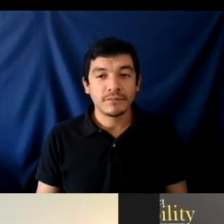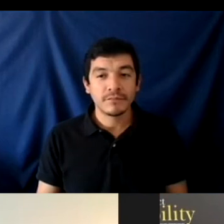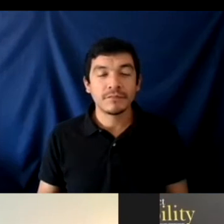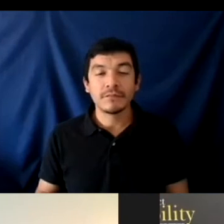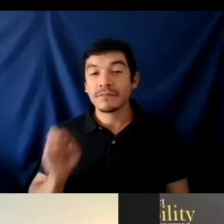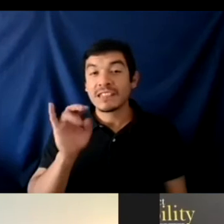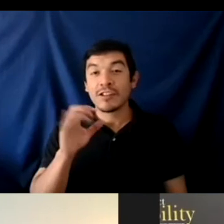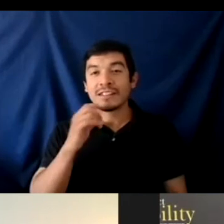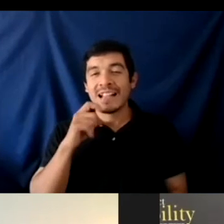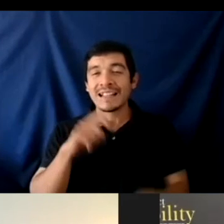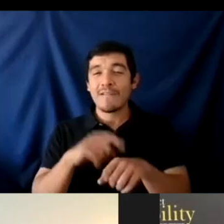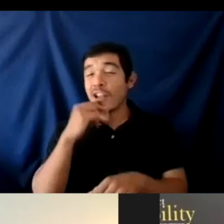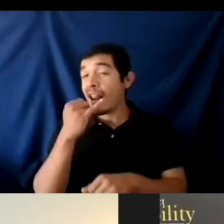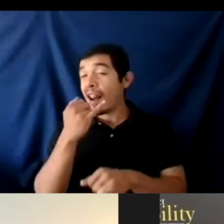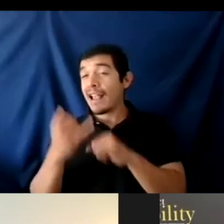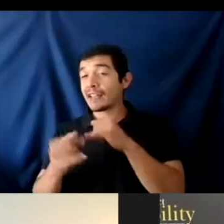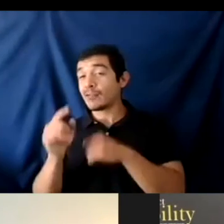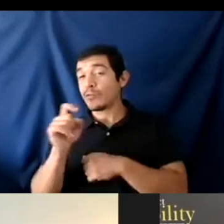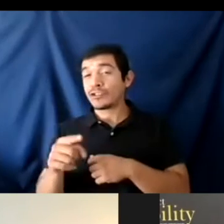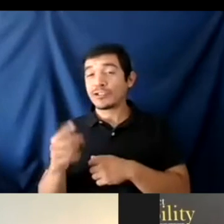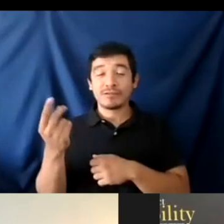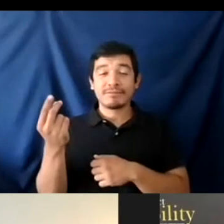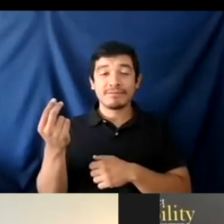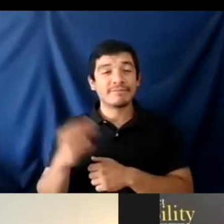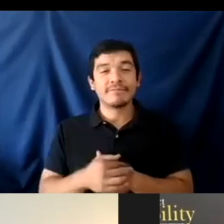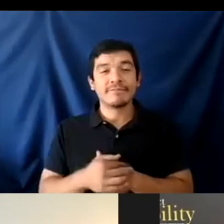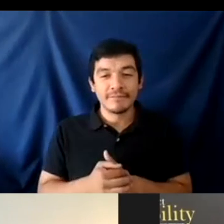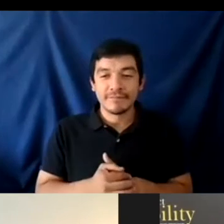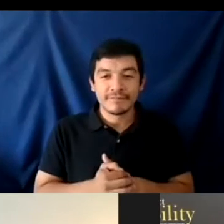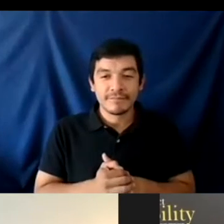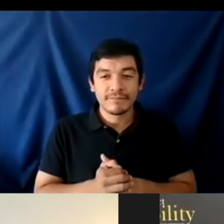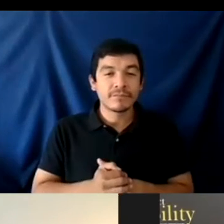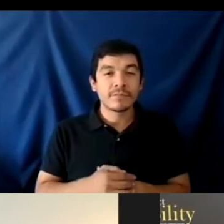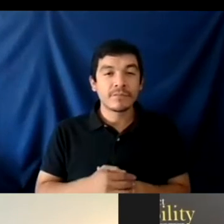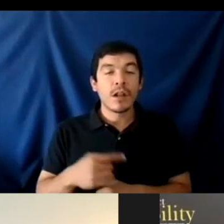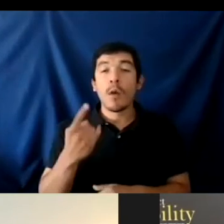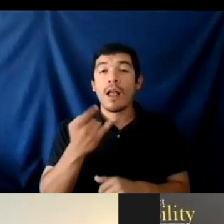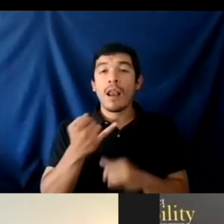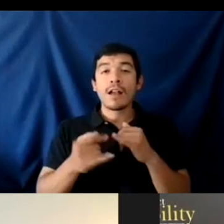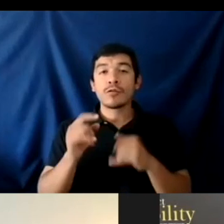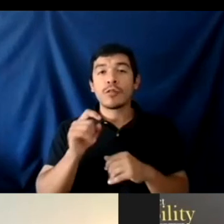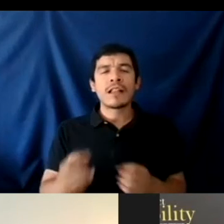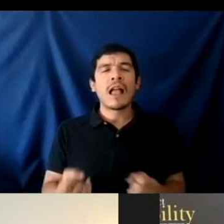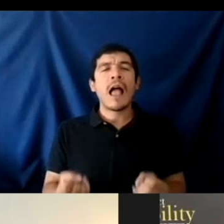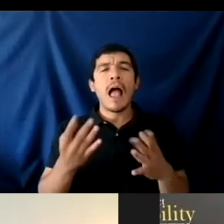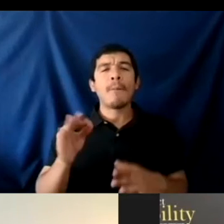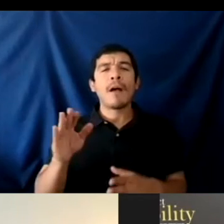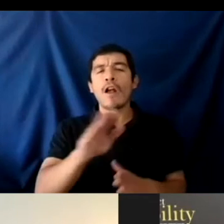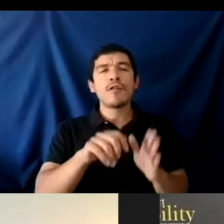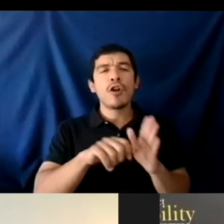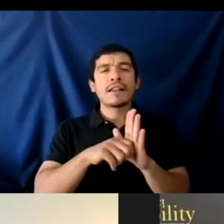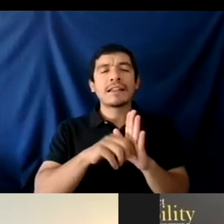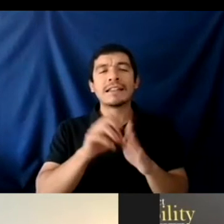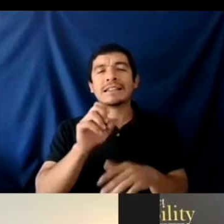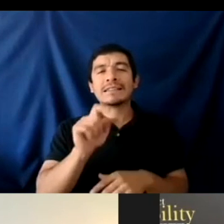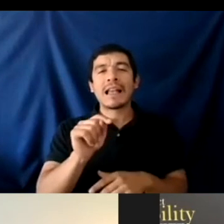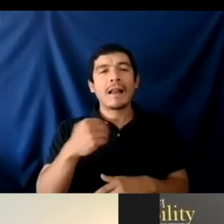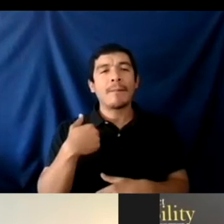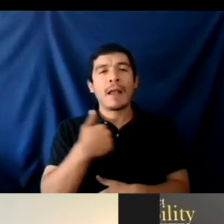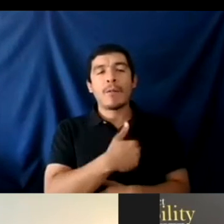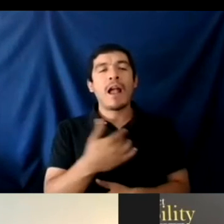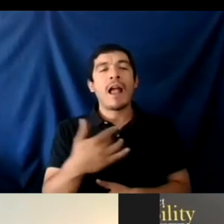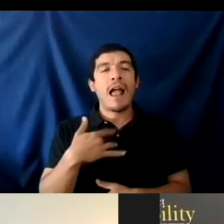Okay, I think we have time for one more question. So we have one last question. How many of your key staff members have